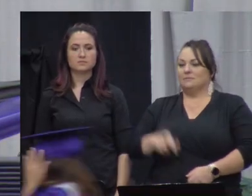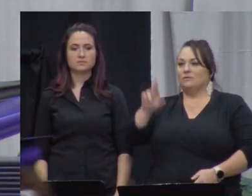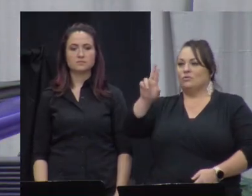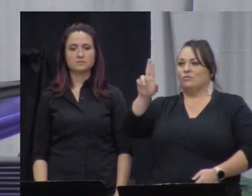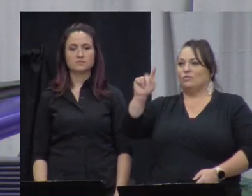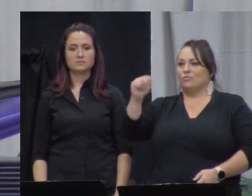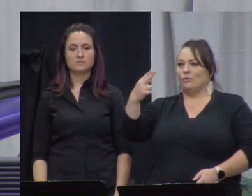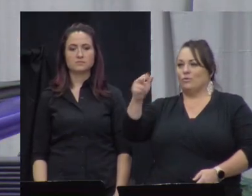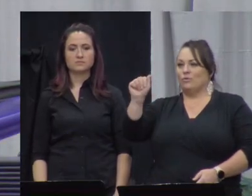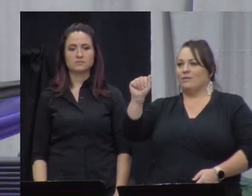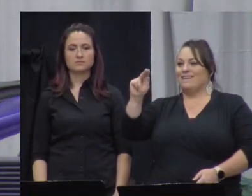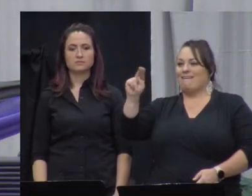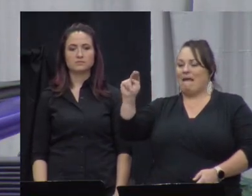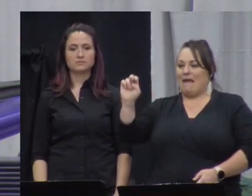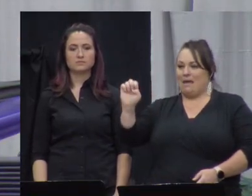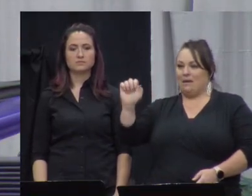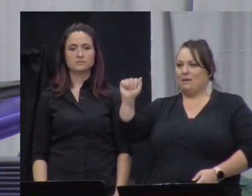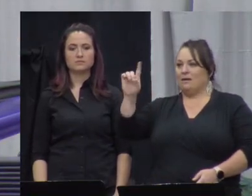Ruthann Davis.